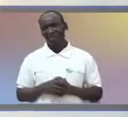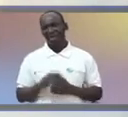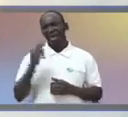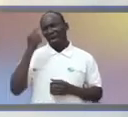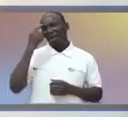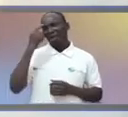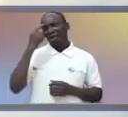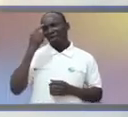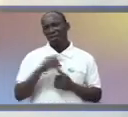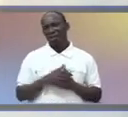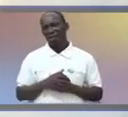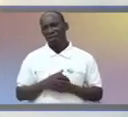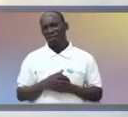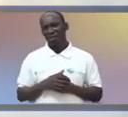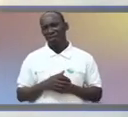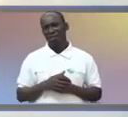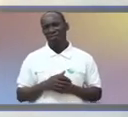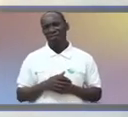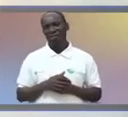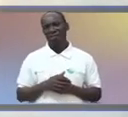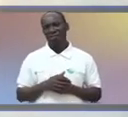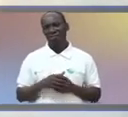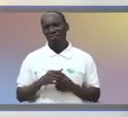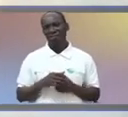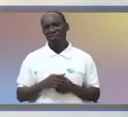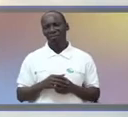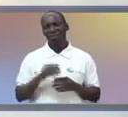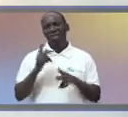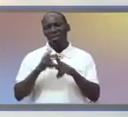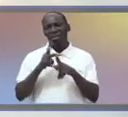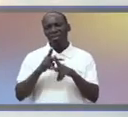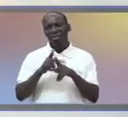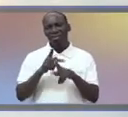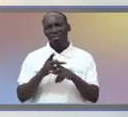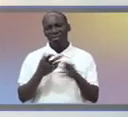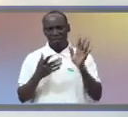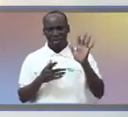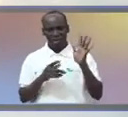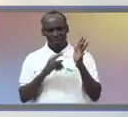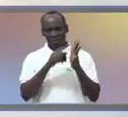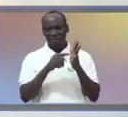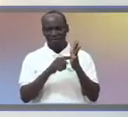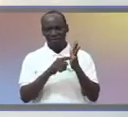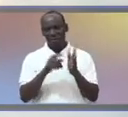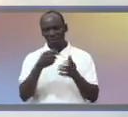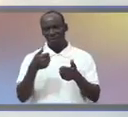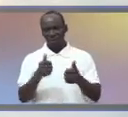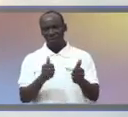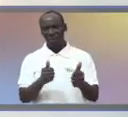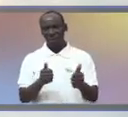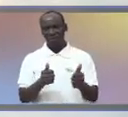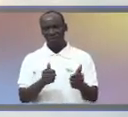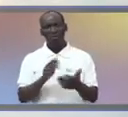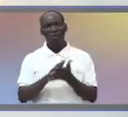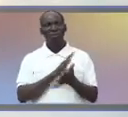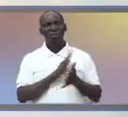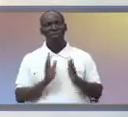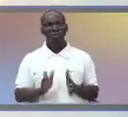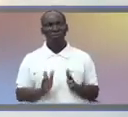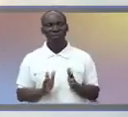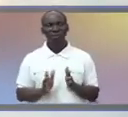sɛ anammɔn nnum ɛwɔ hɔ ma wo sɛ wobɛtu na woabɛyɛ kristoni anammɔn